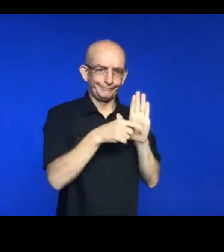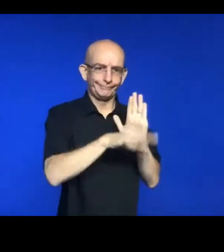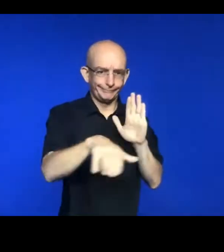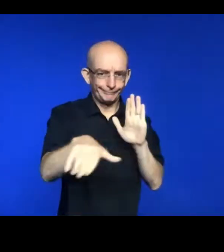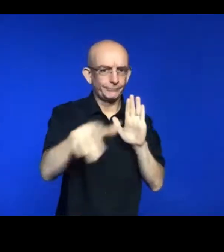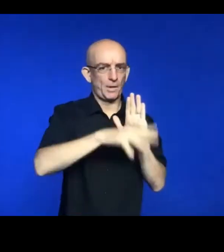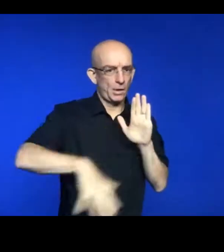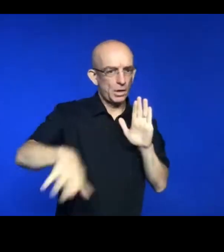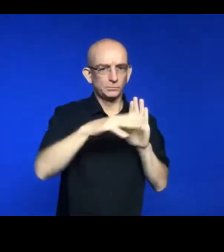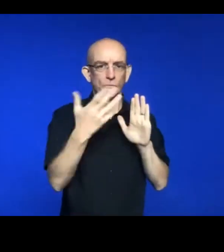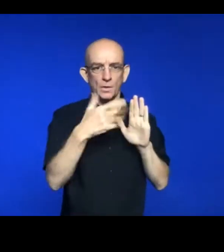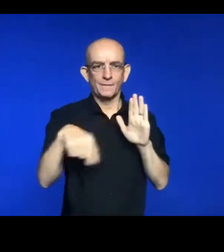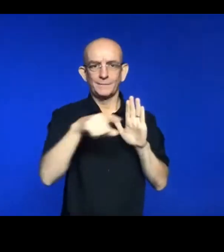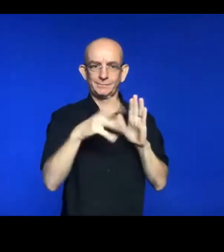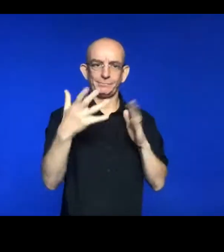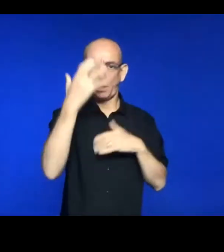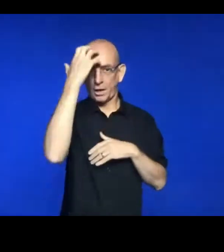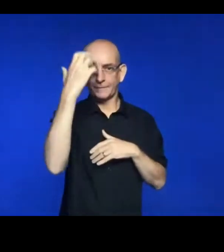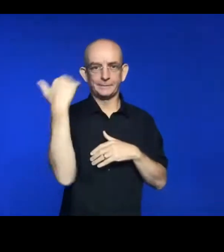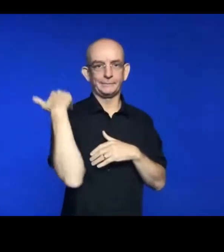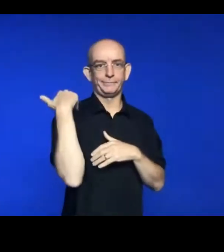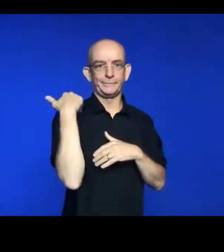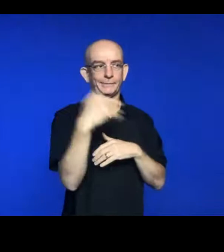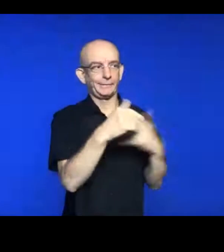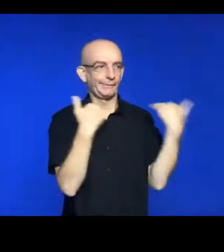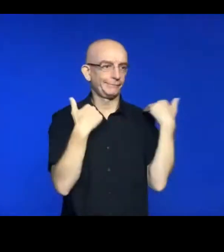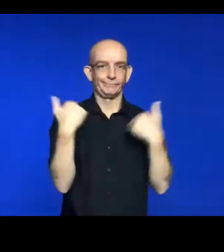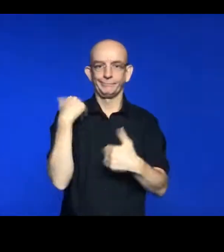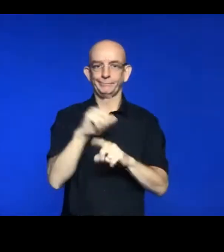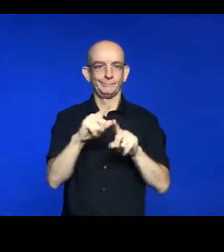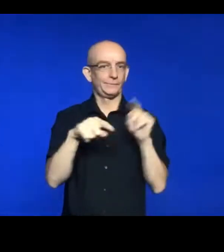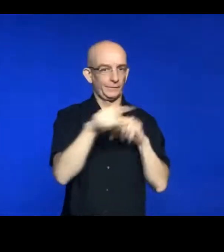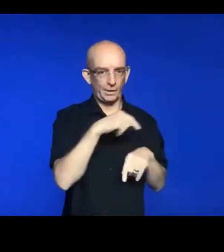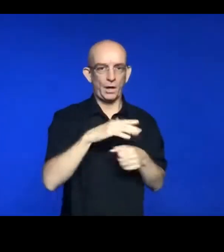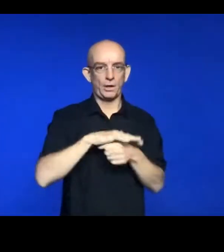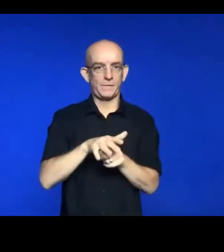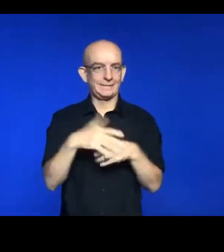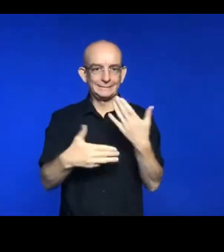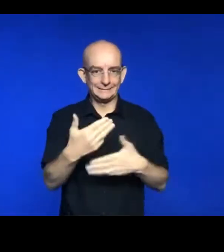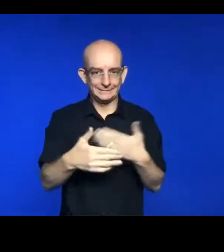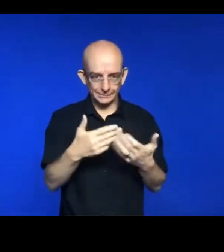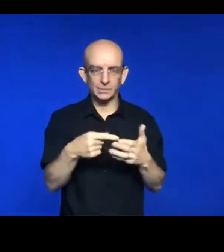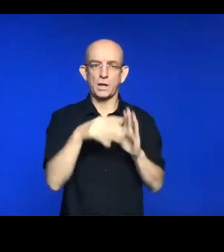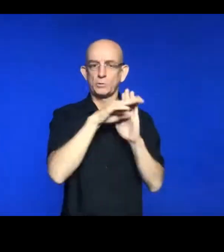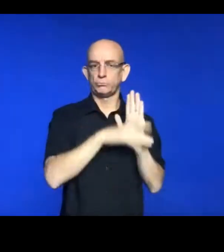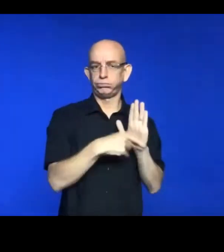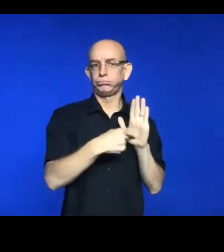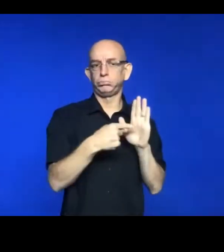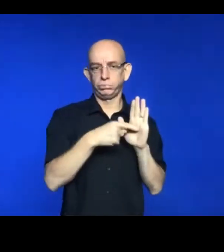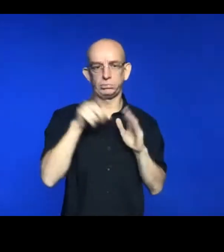COVID-19. And there has been also guidance provided from WHO how to address or how to take